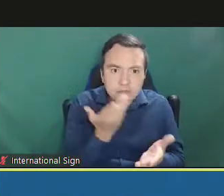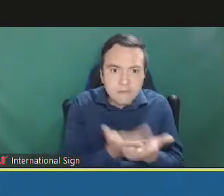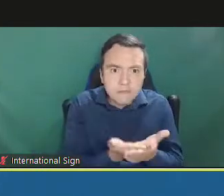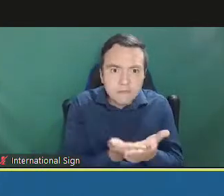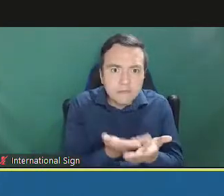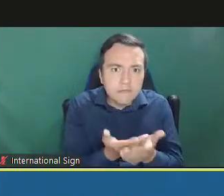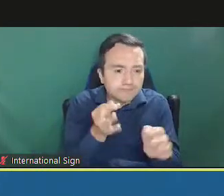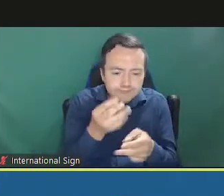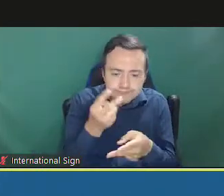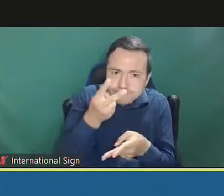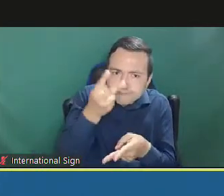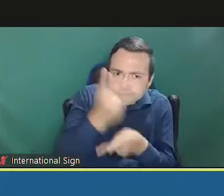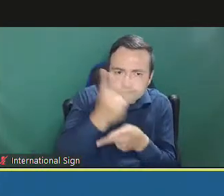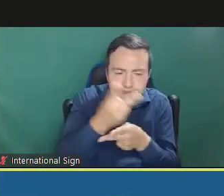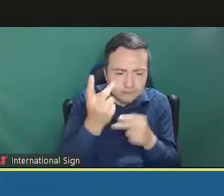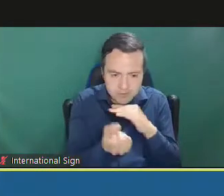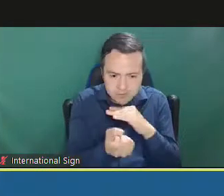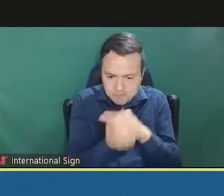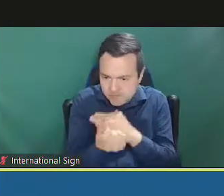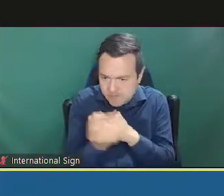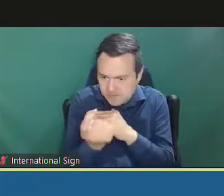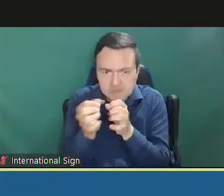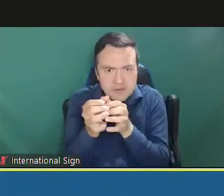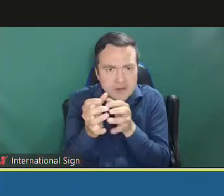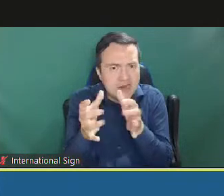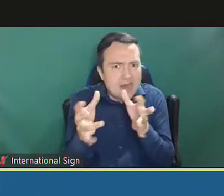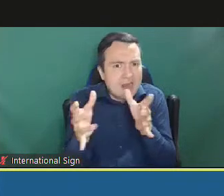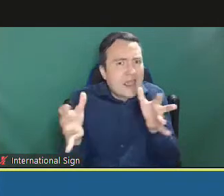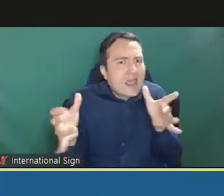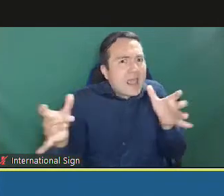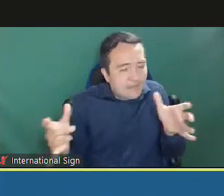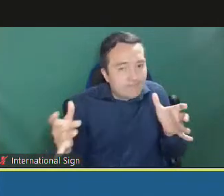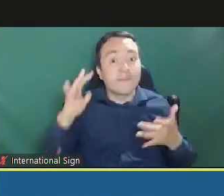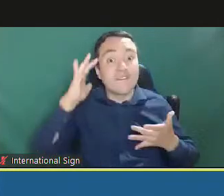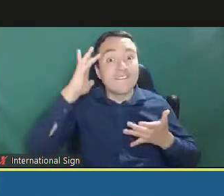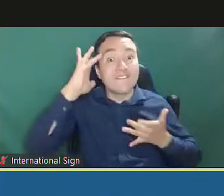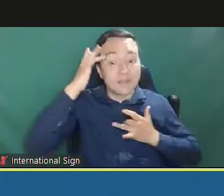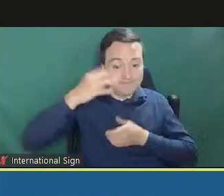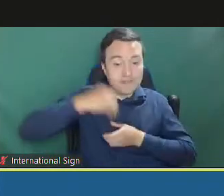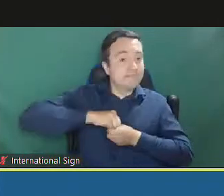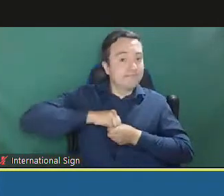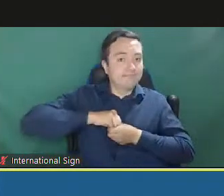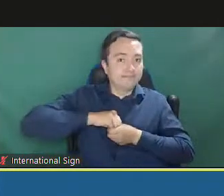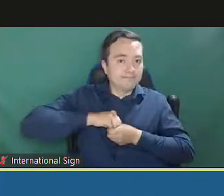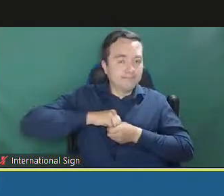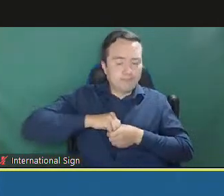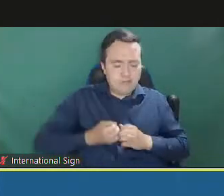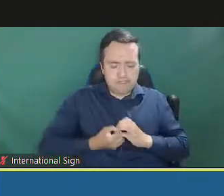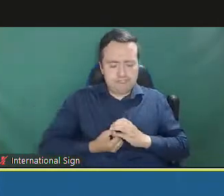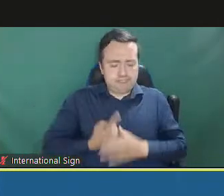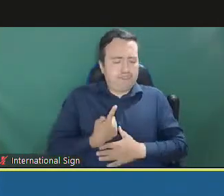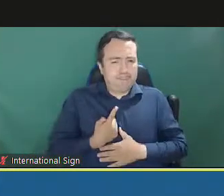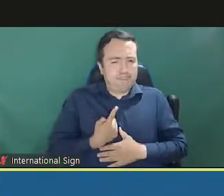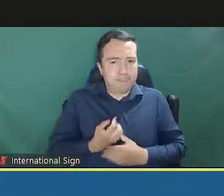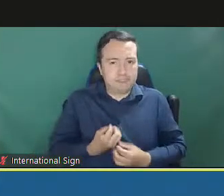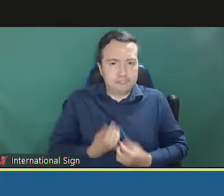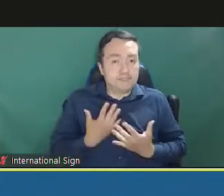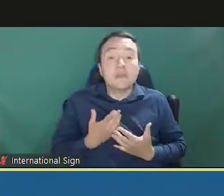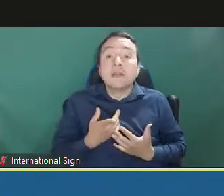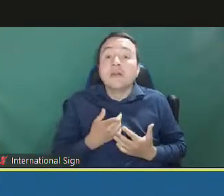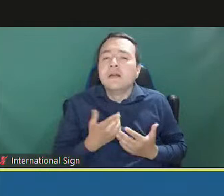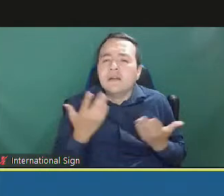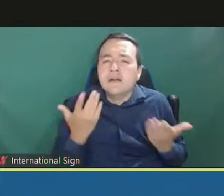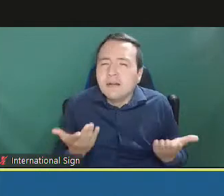healthcare services. Additionally, there's been a general increase in the consumption of unhealthy products such as smoking tobacco, alcohol